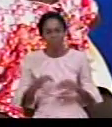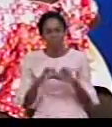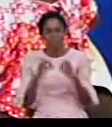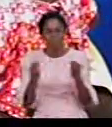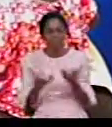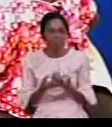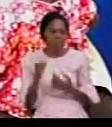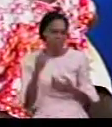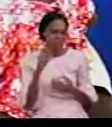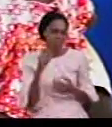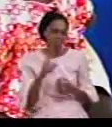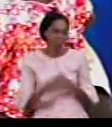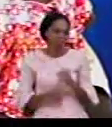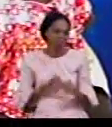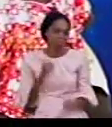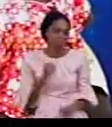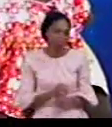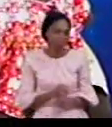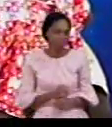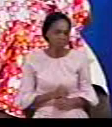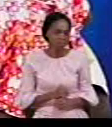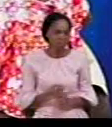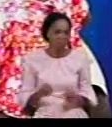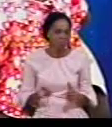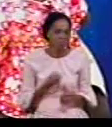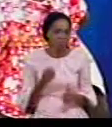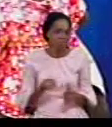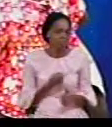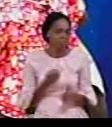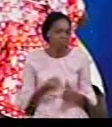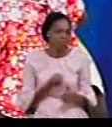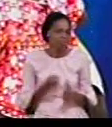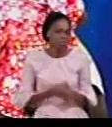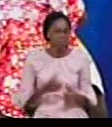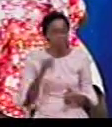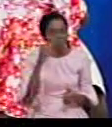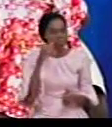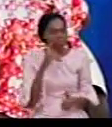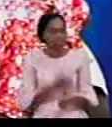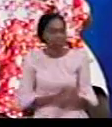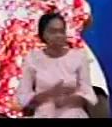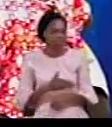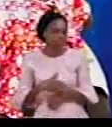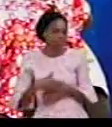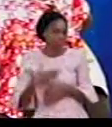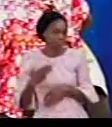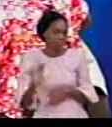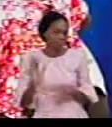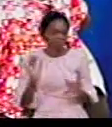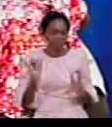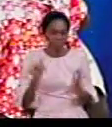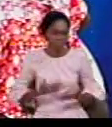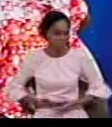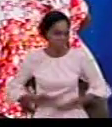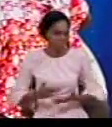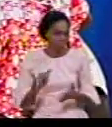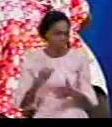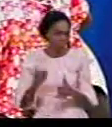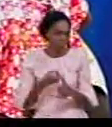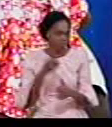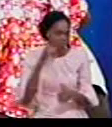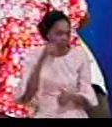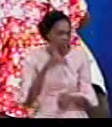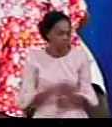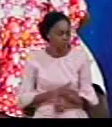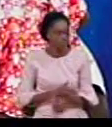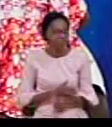11 years, my first daughter, since I gave birth to her. Since then, it has been from one issue